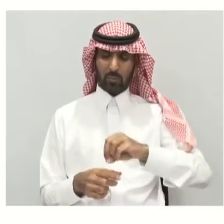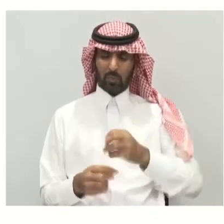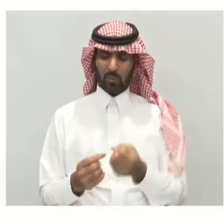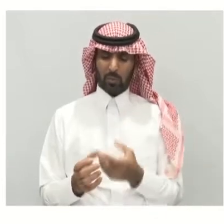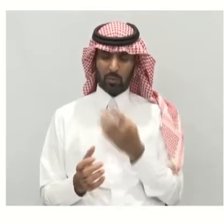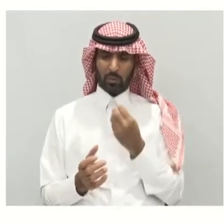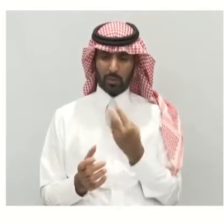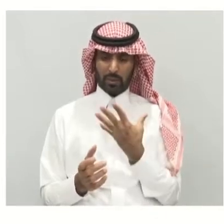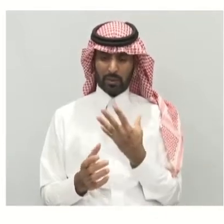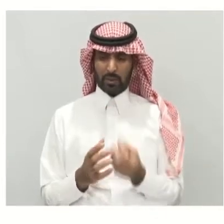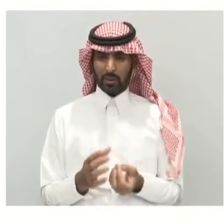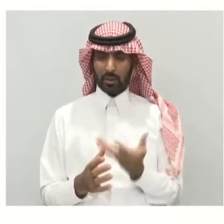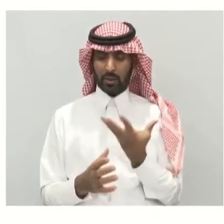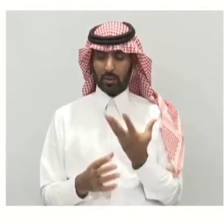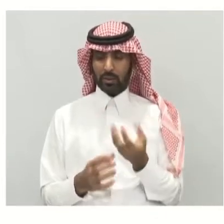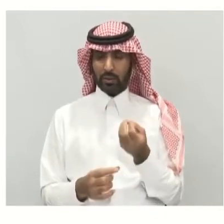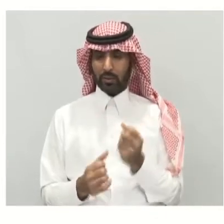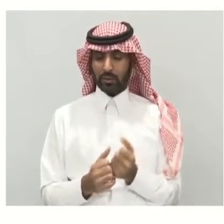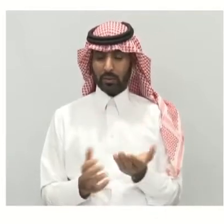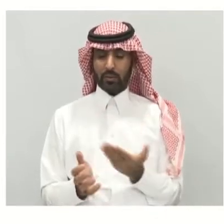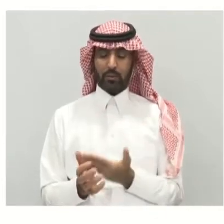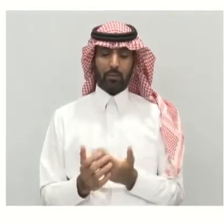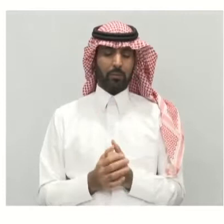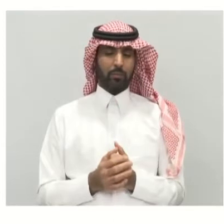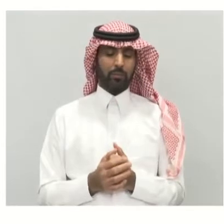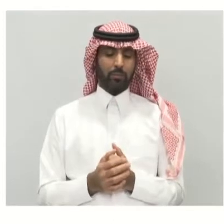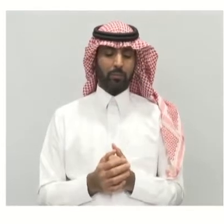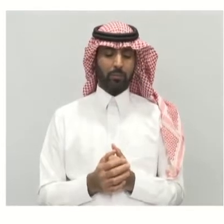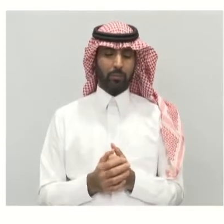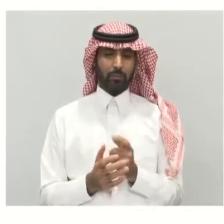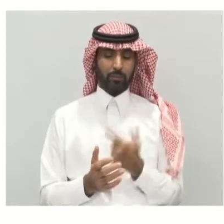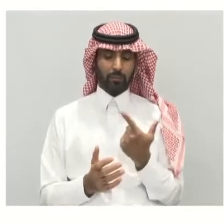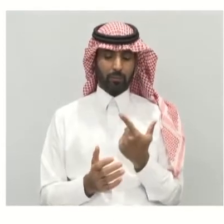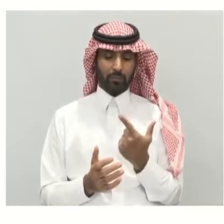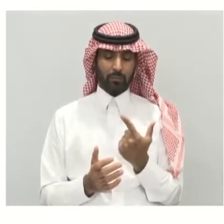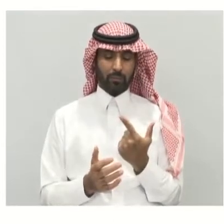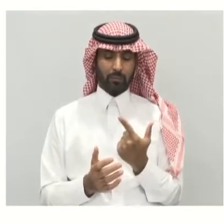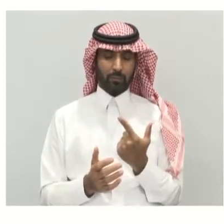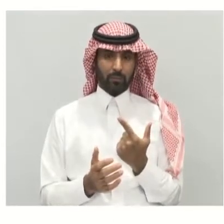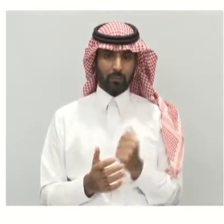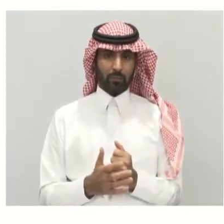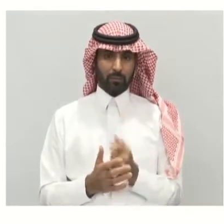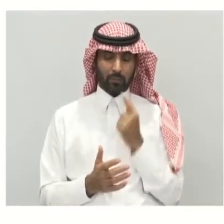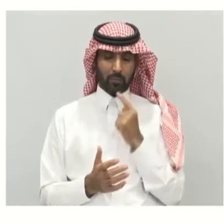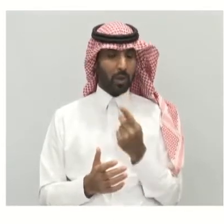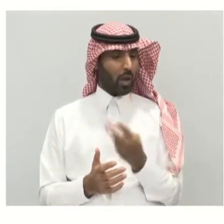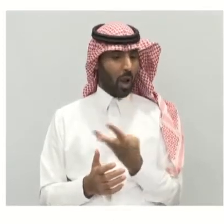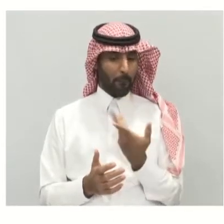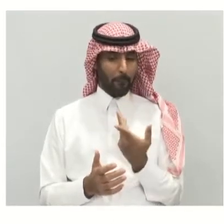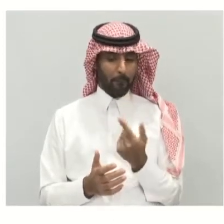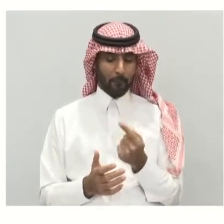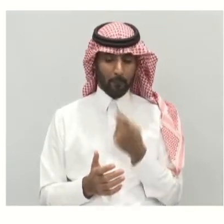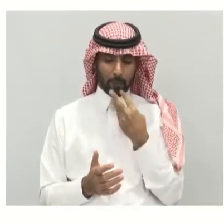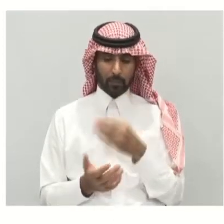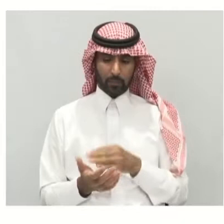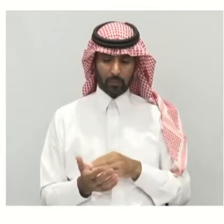pepper is countable or uncountable? Uncountable noun. Excellent. Seven, we use how much because butter